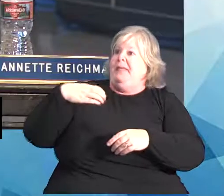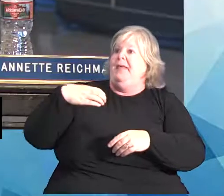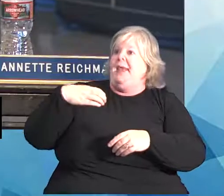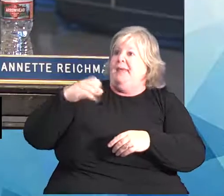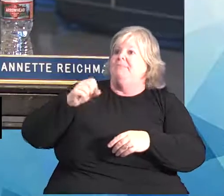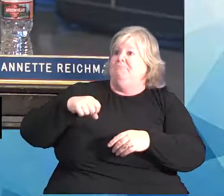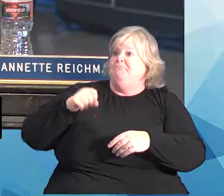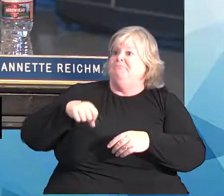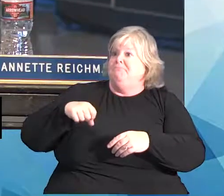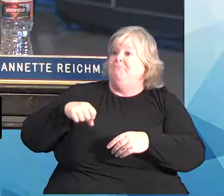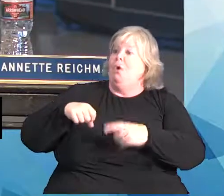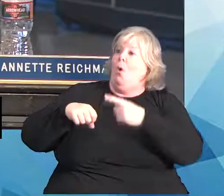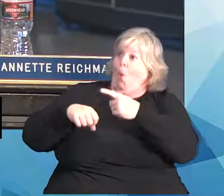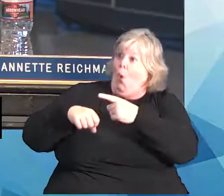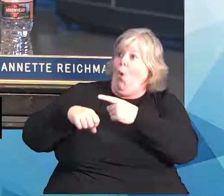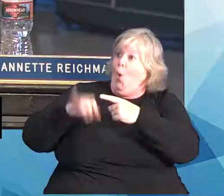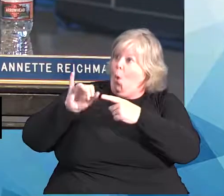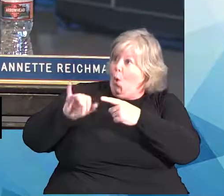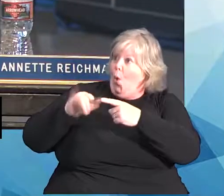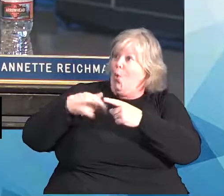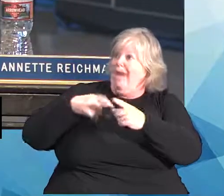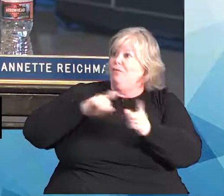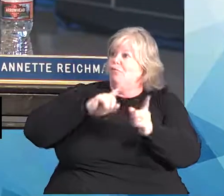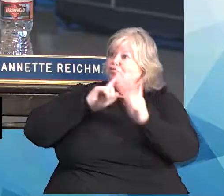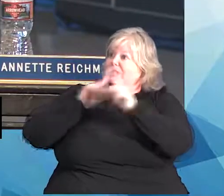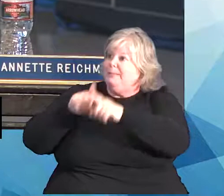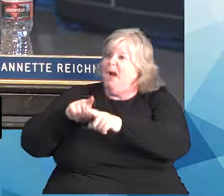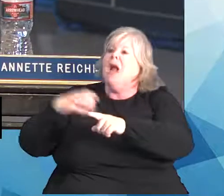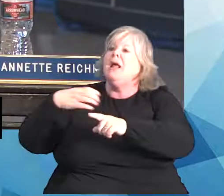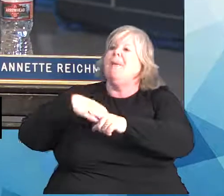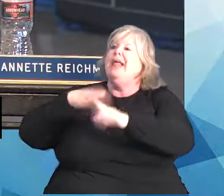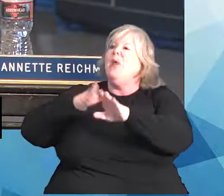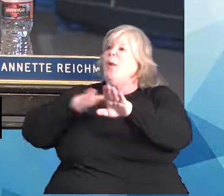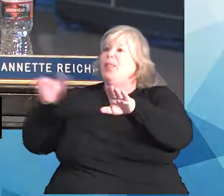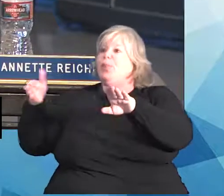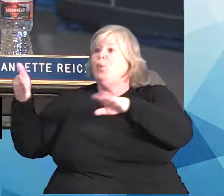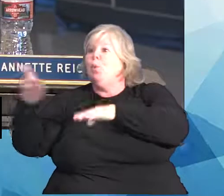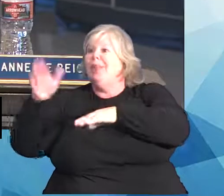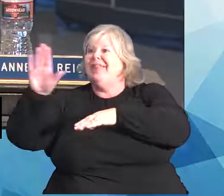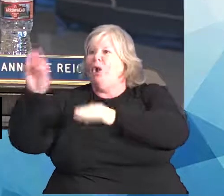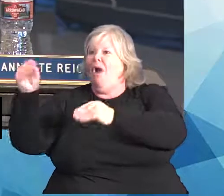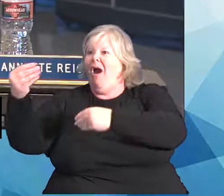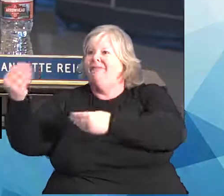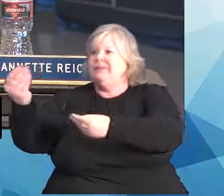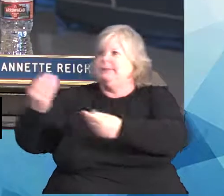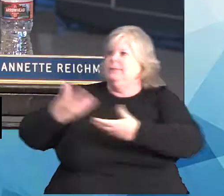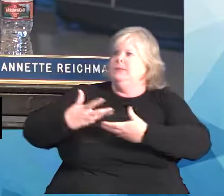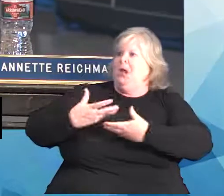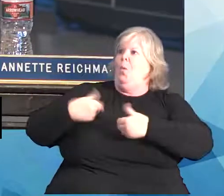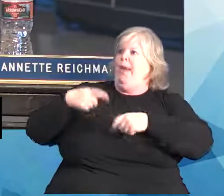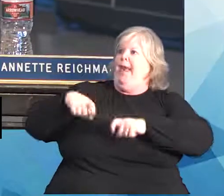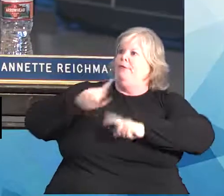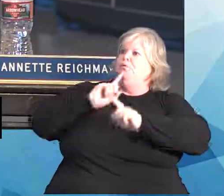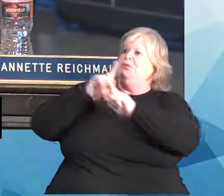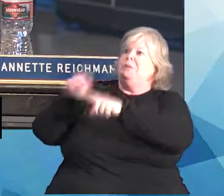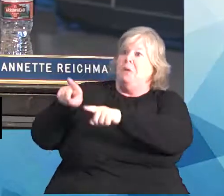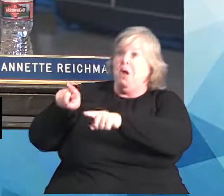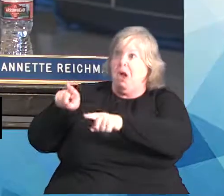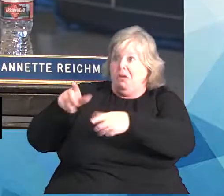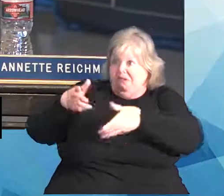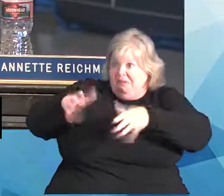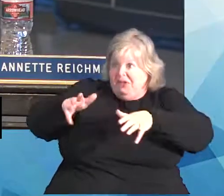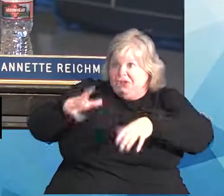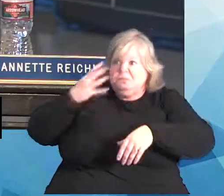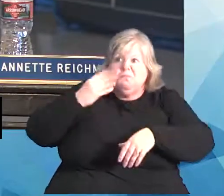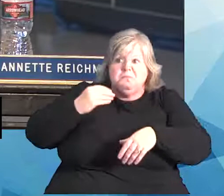then we would respond to them and to that complaint. So that's